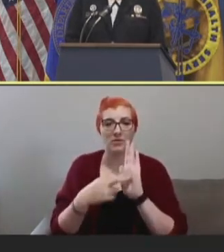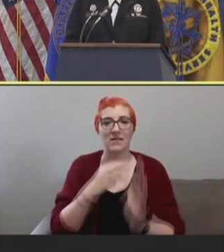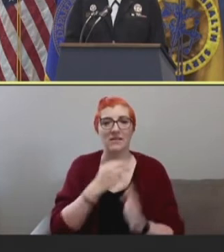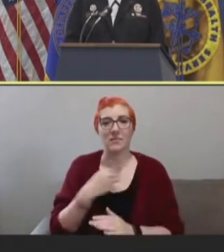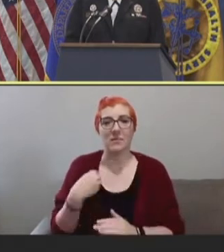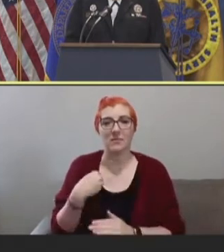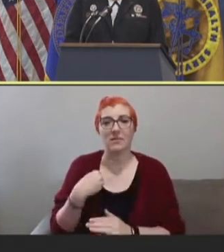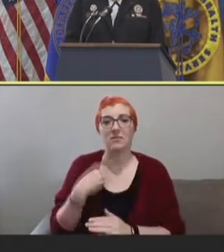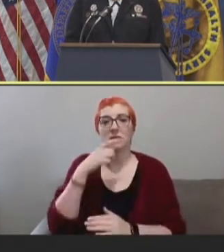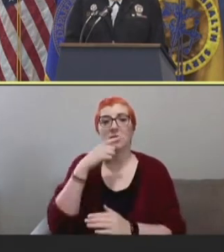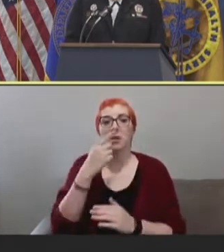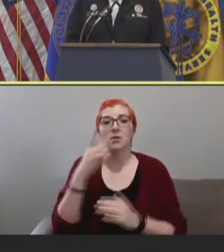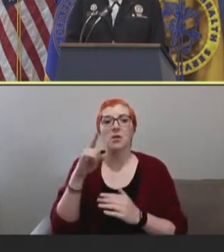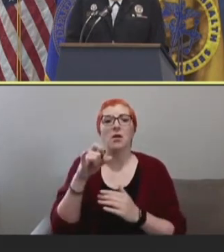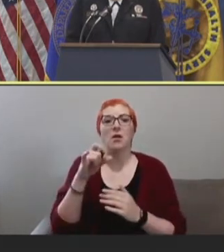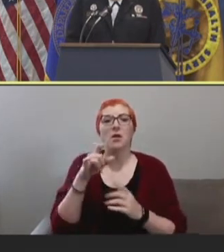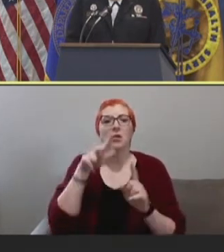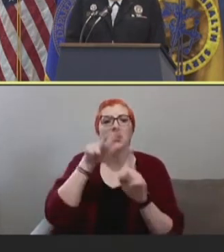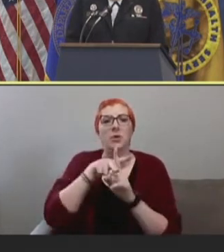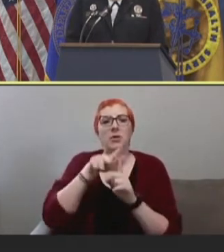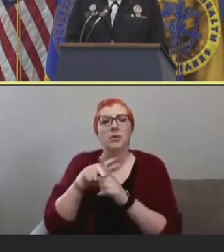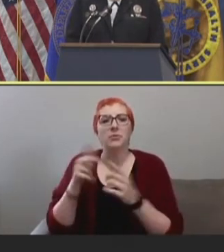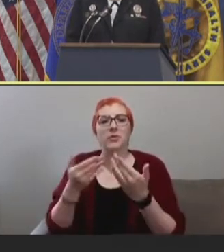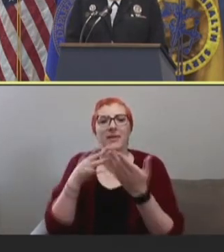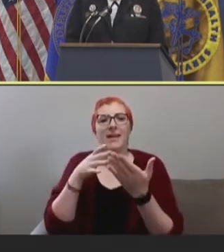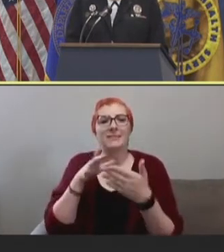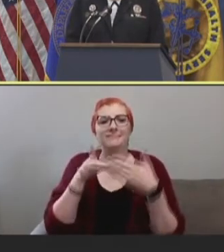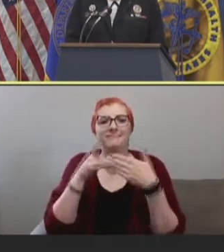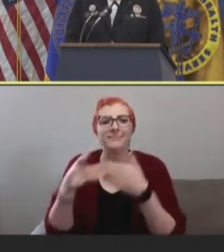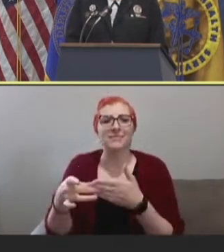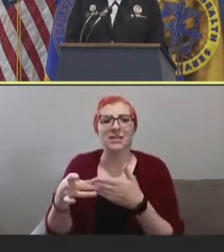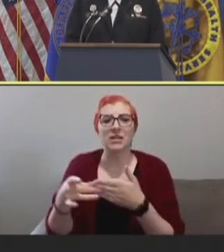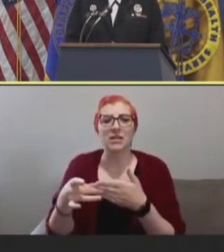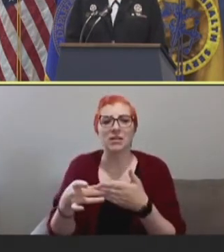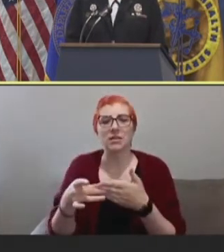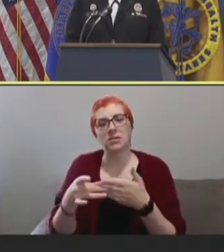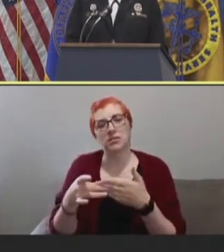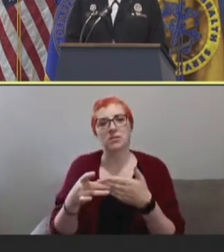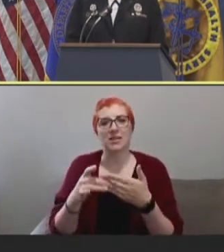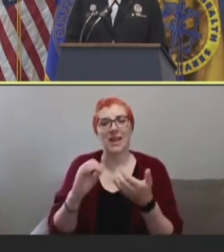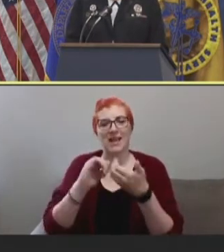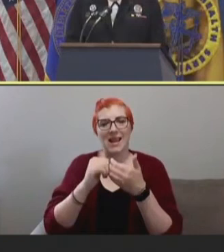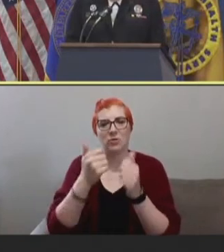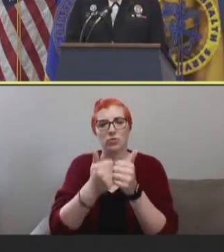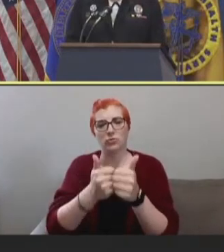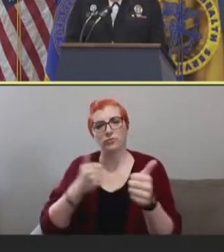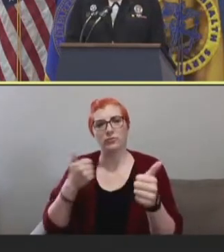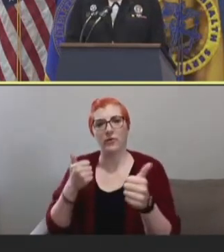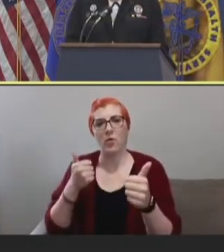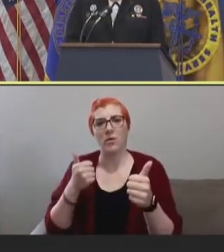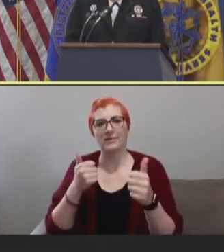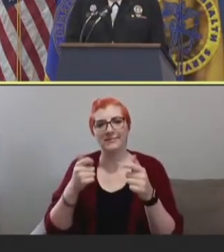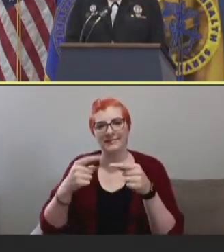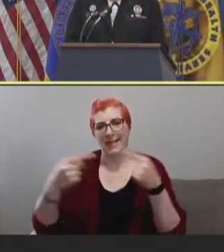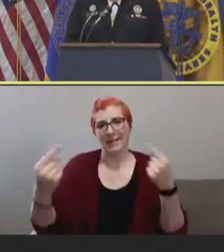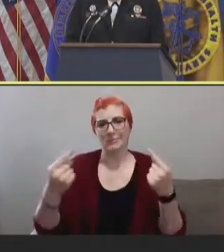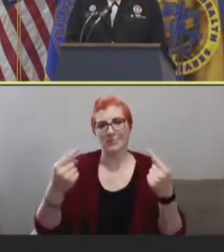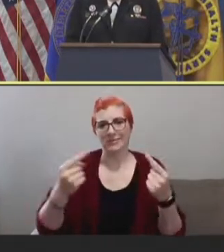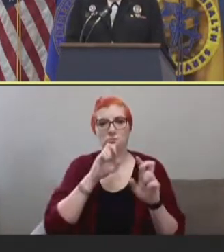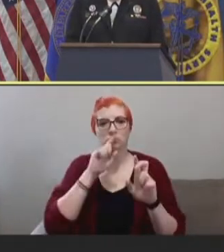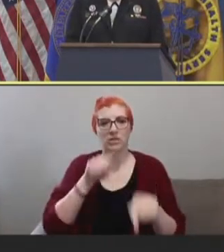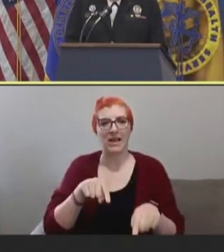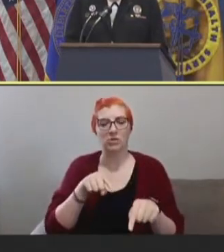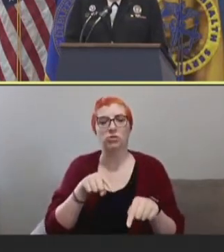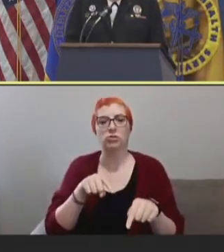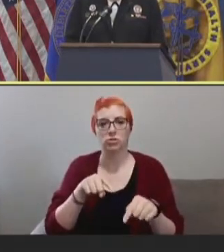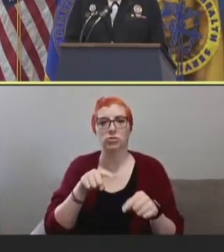optimize vaccinations and prevent adverse reactions to vaccines. Representative members are appointed to the NVAC to